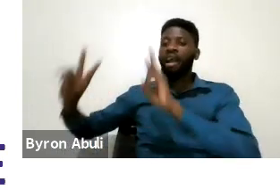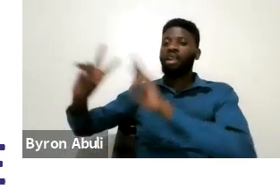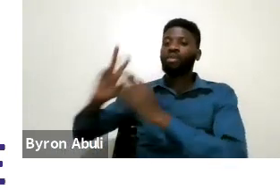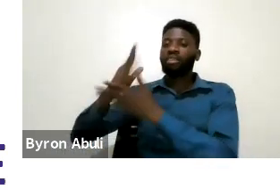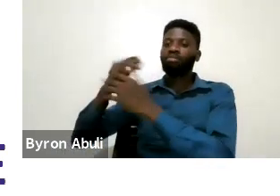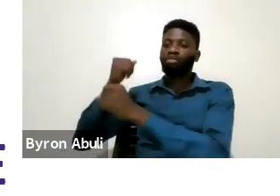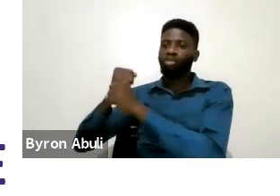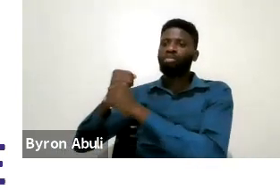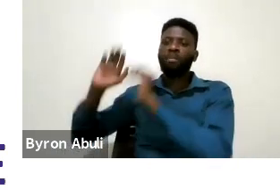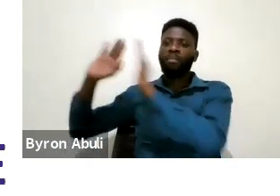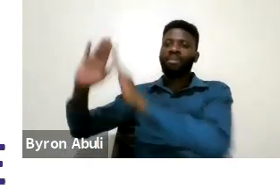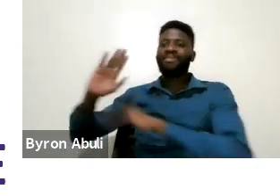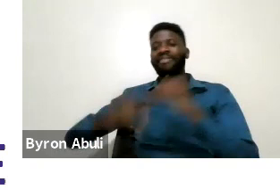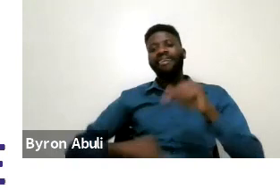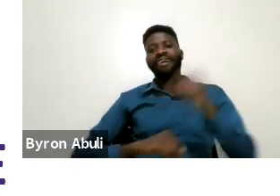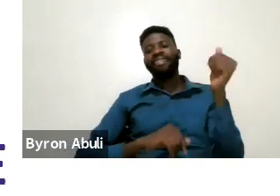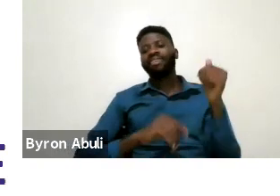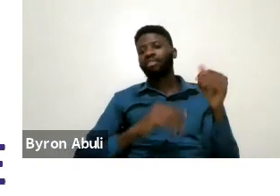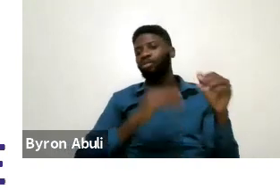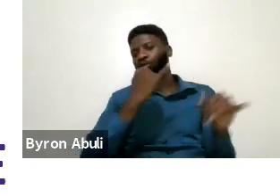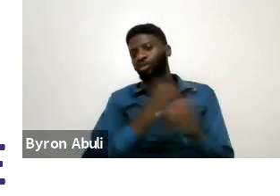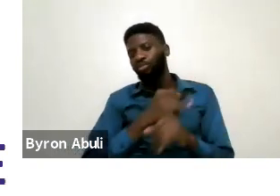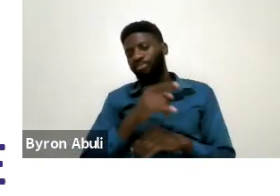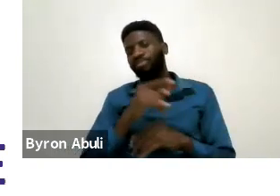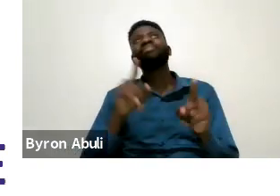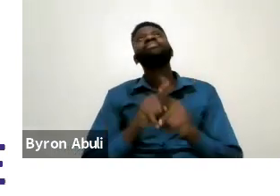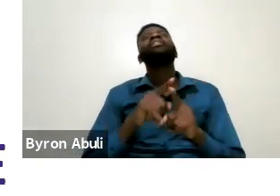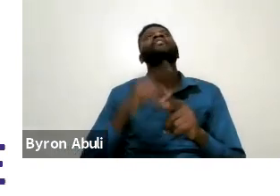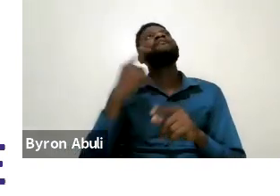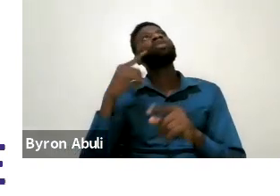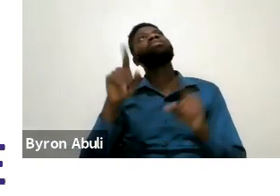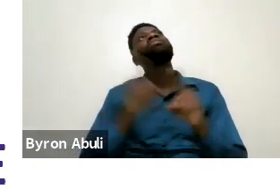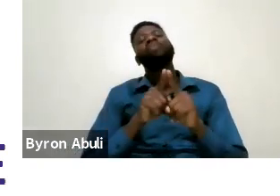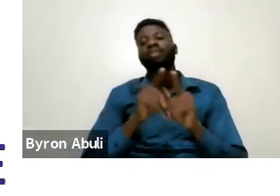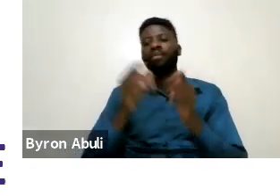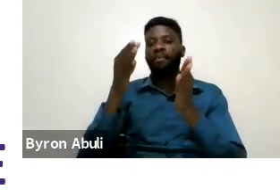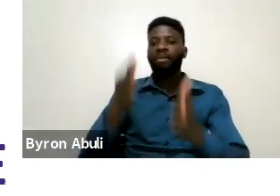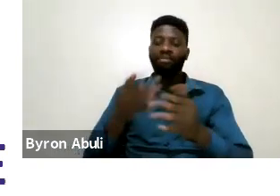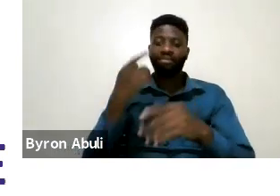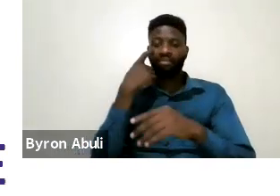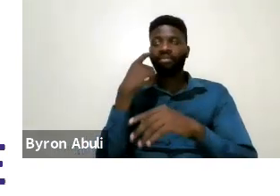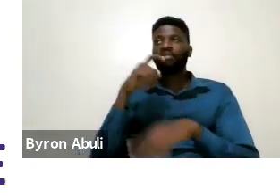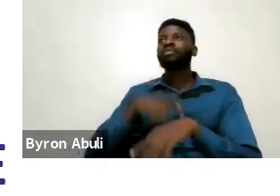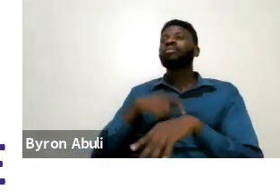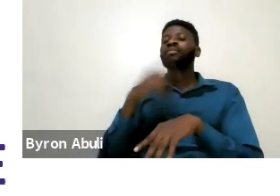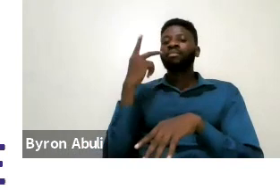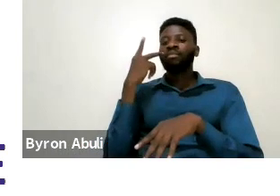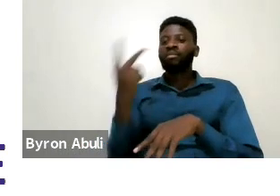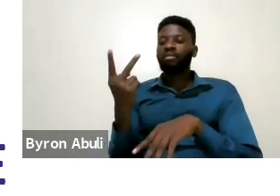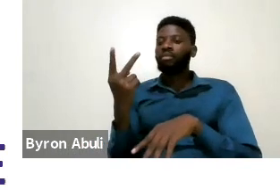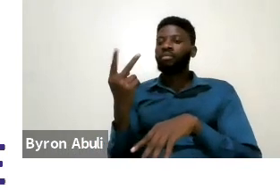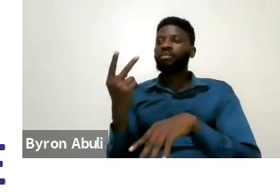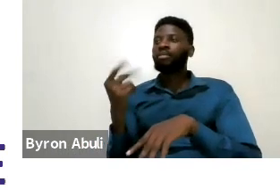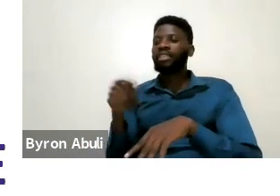jobs. And that also now goes to even the person. So when you see sweeping, then you attach